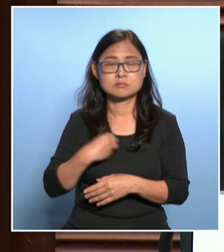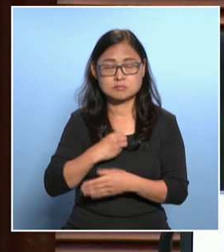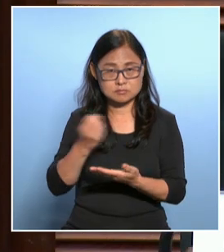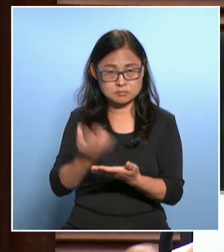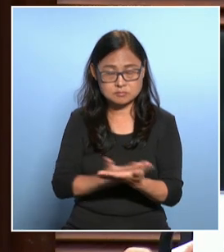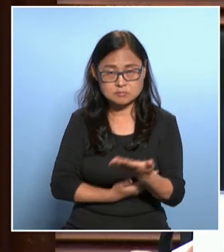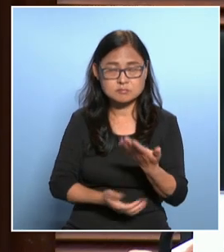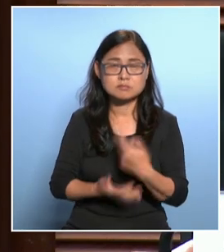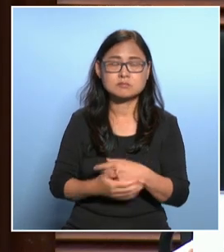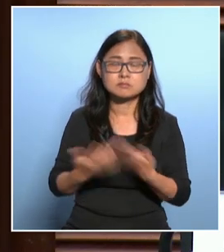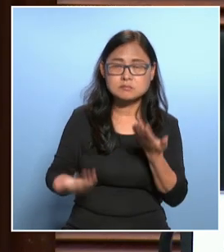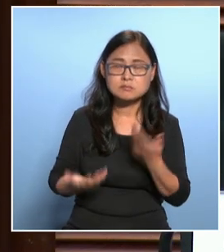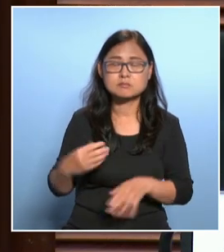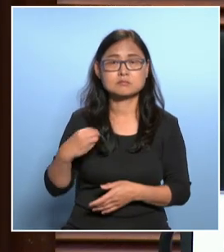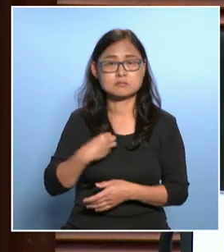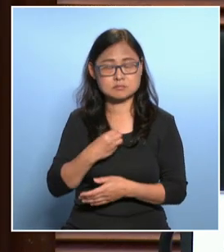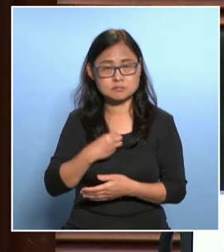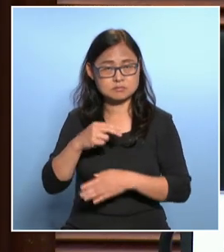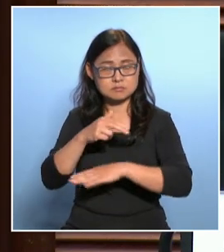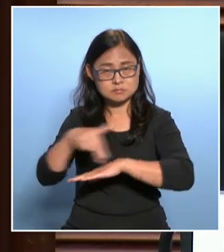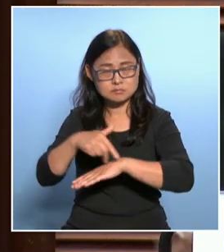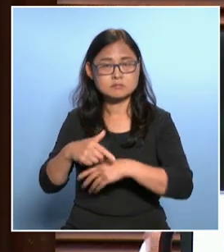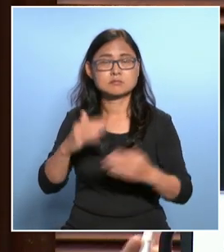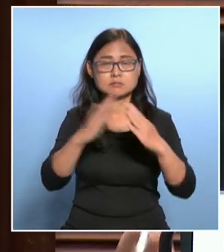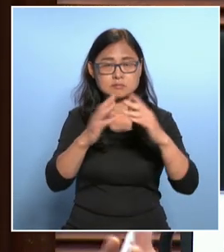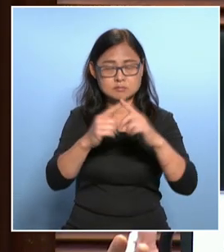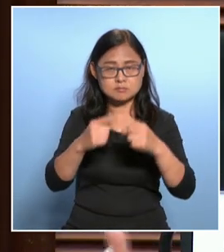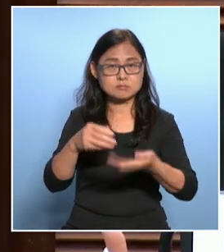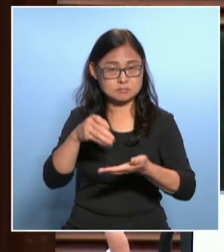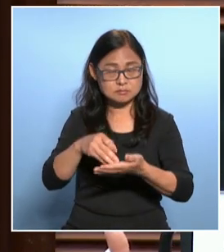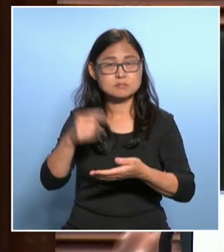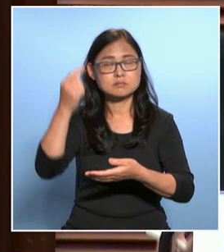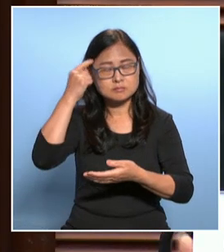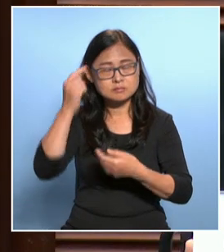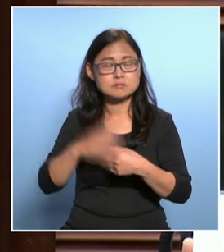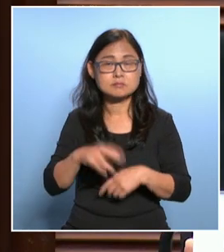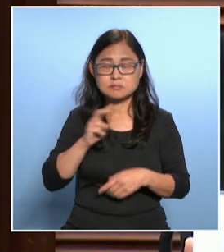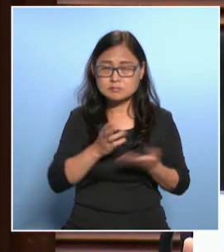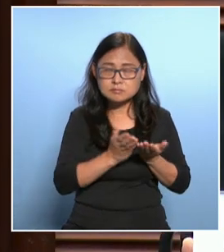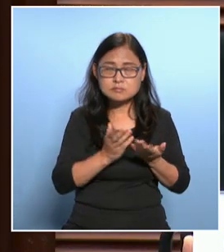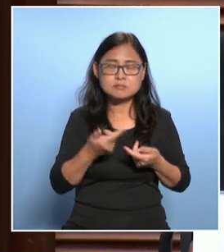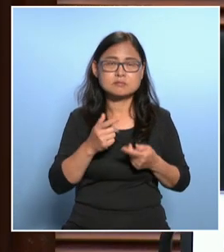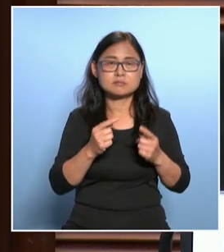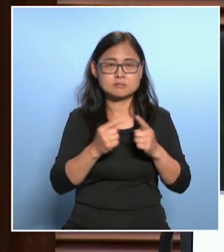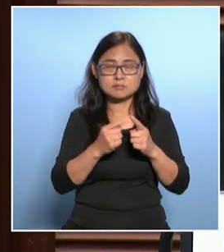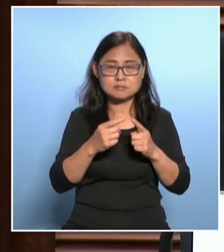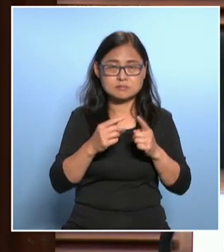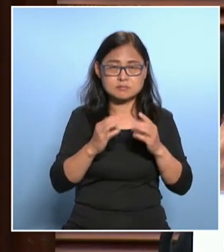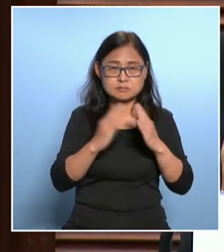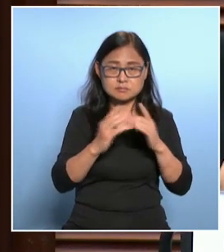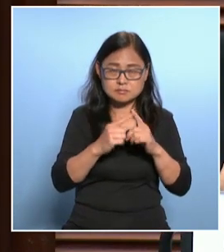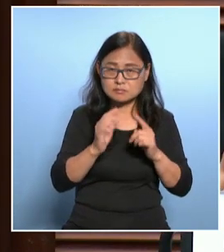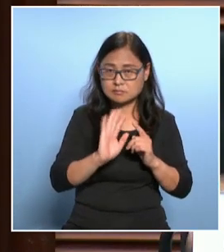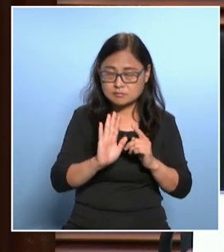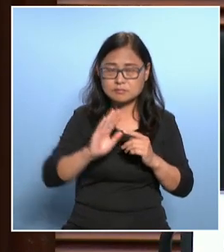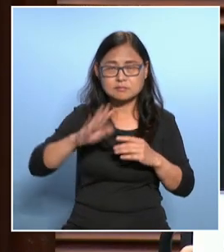the AMD or in the entire process, the family members will be part of it, although